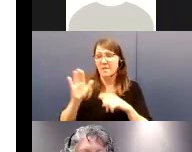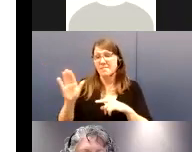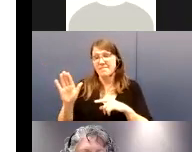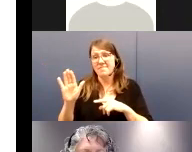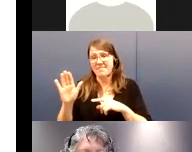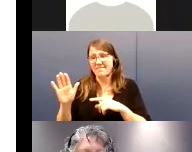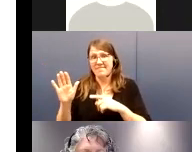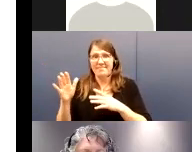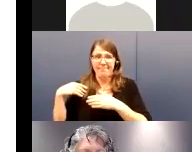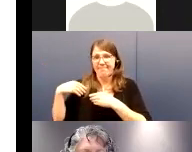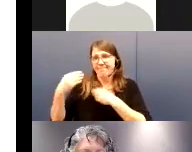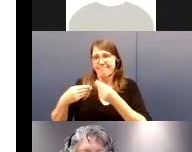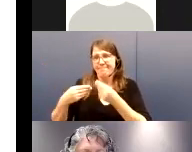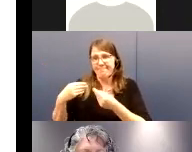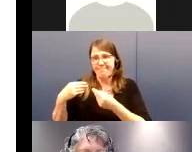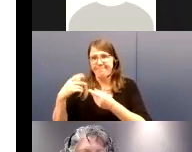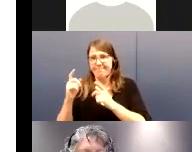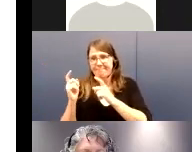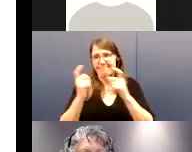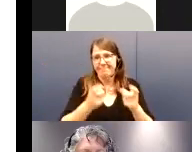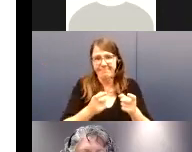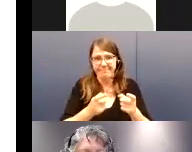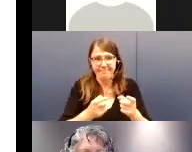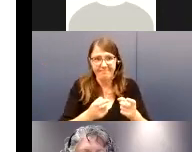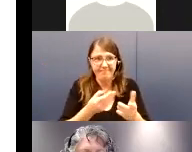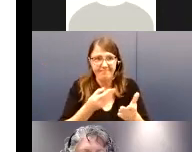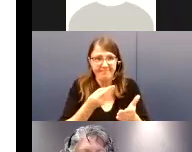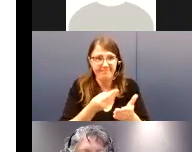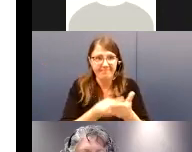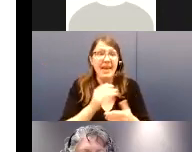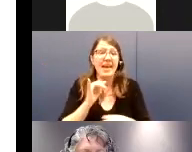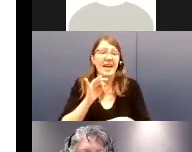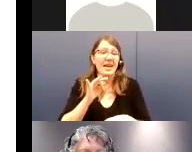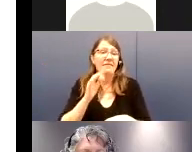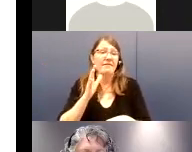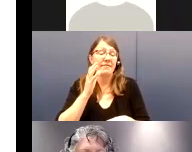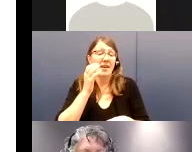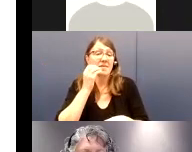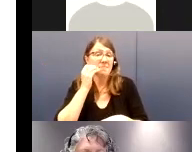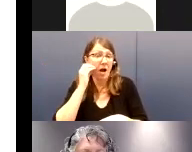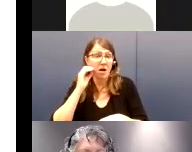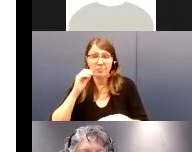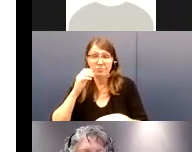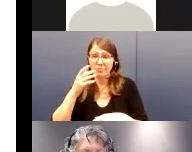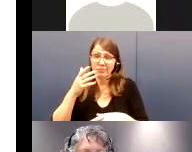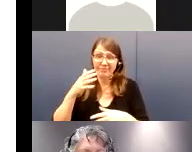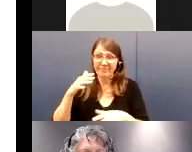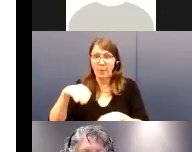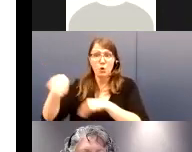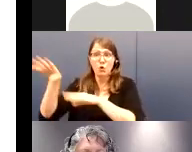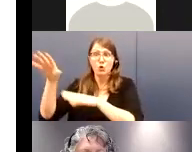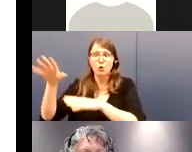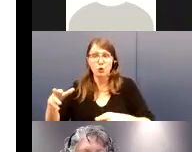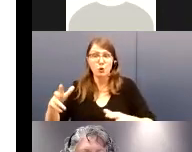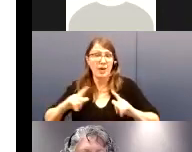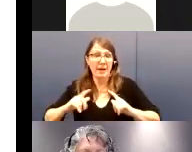with the fact that, you know, this relationship was completely terminated, obviously with the selling of the house, but not a pretty solution, but